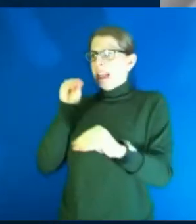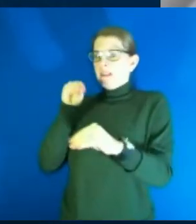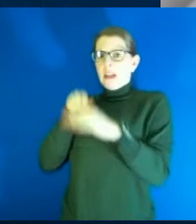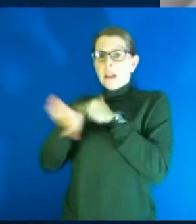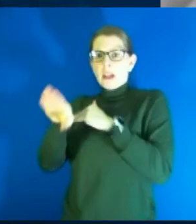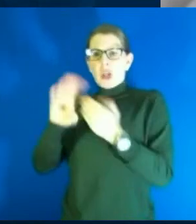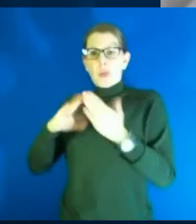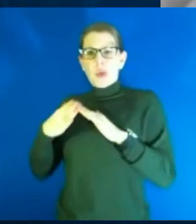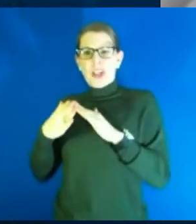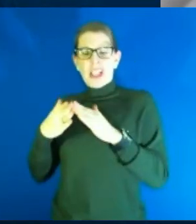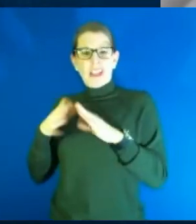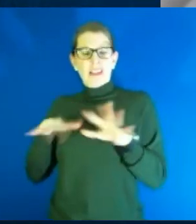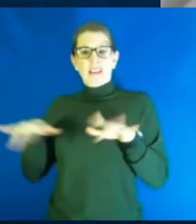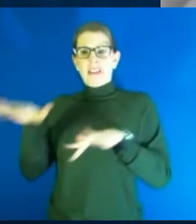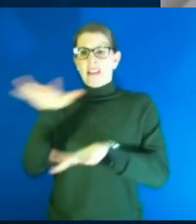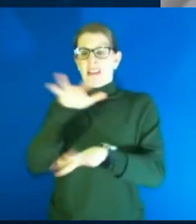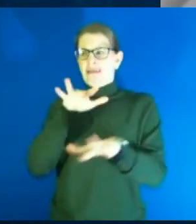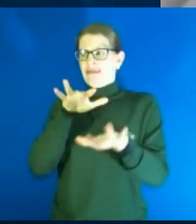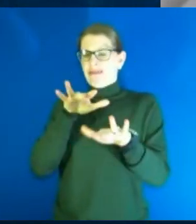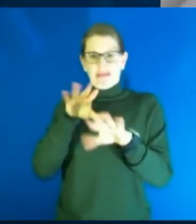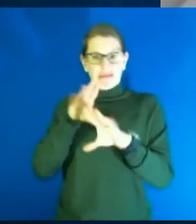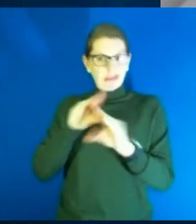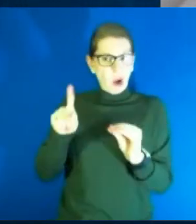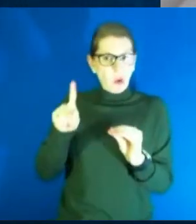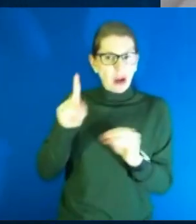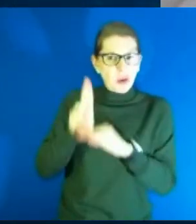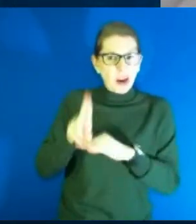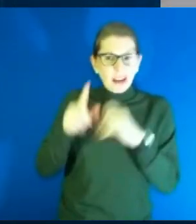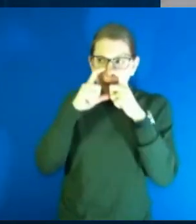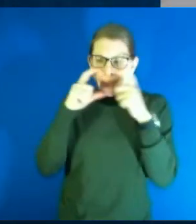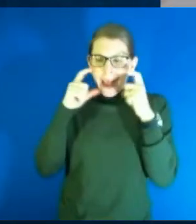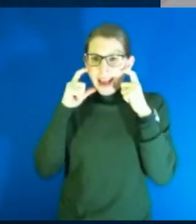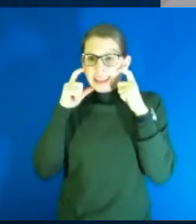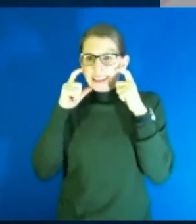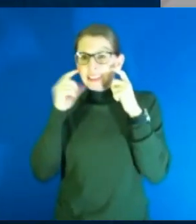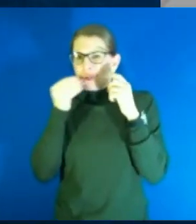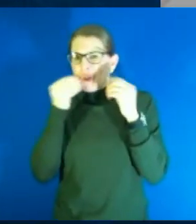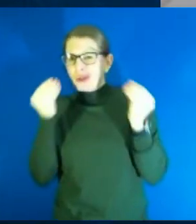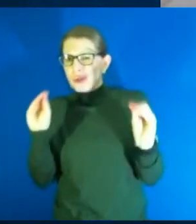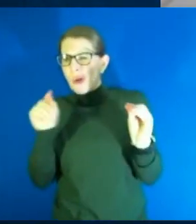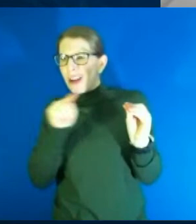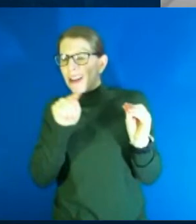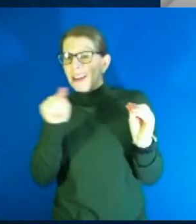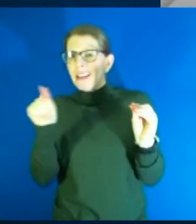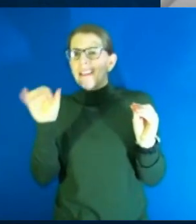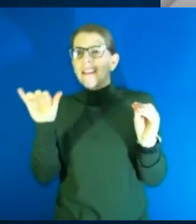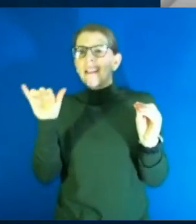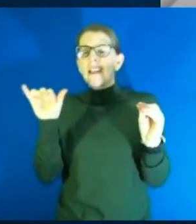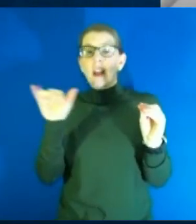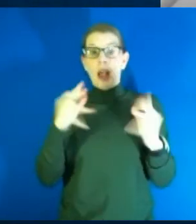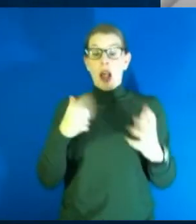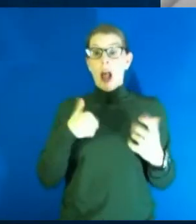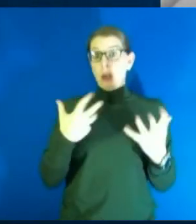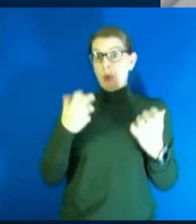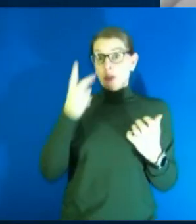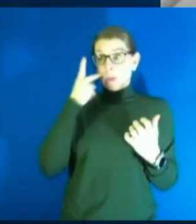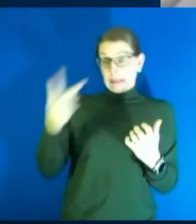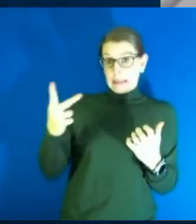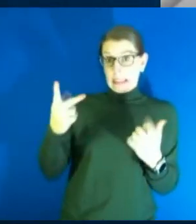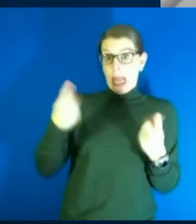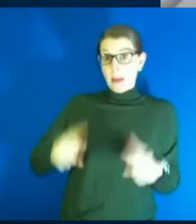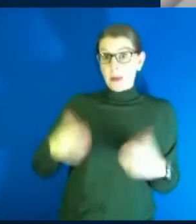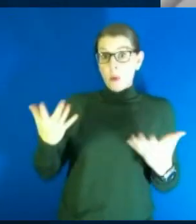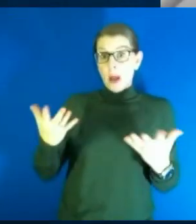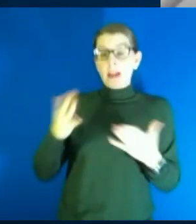where hardly anyone in the grocery store is wearing a mask. And what I would like to see in our communities is